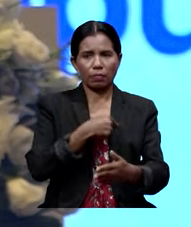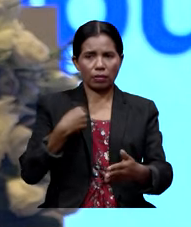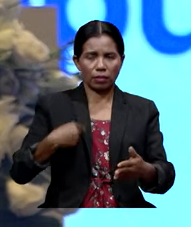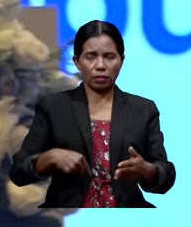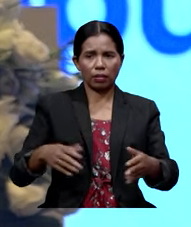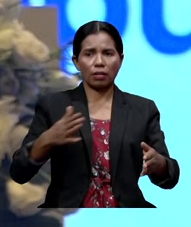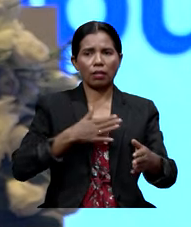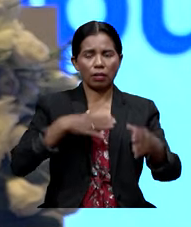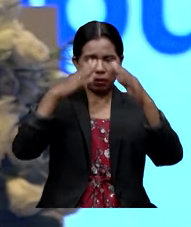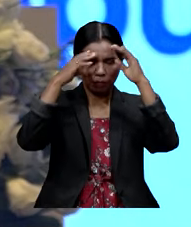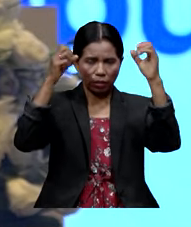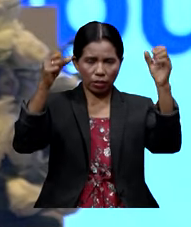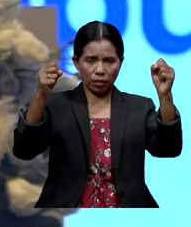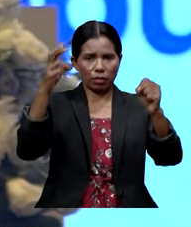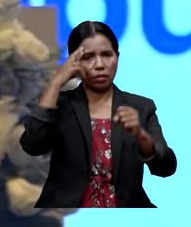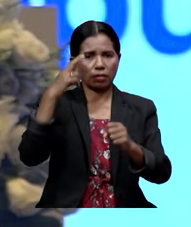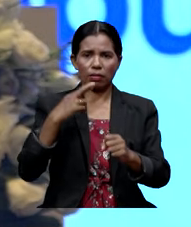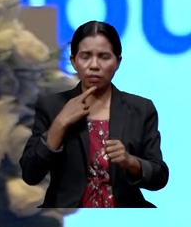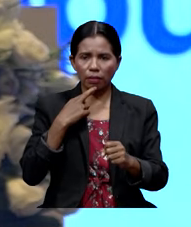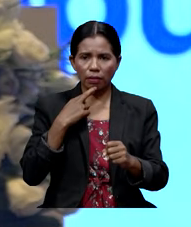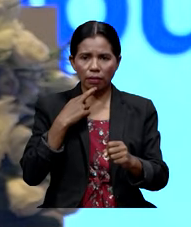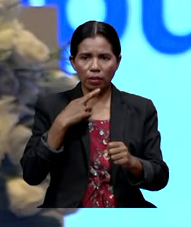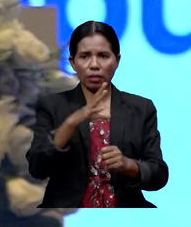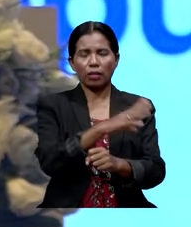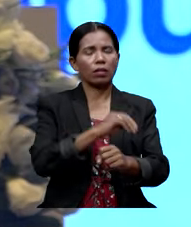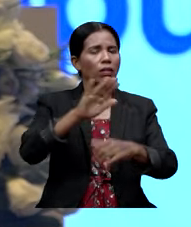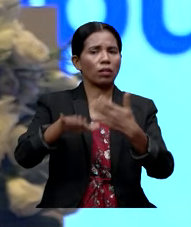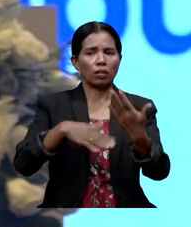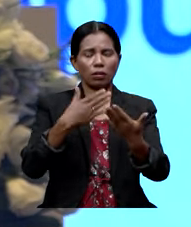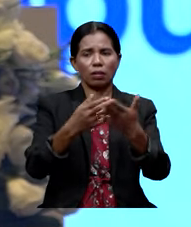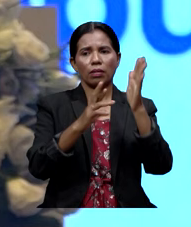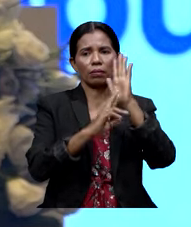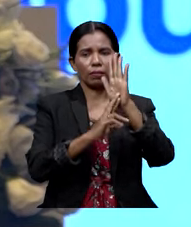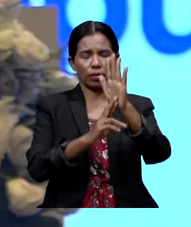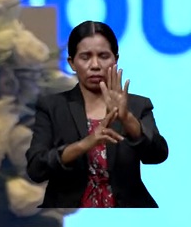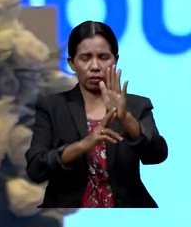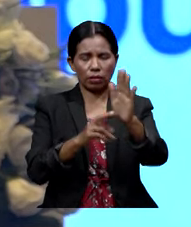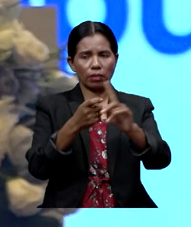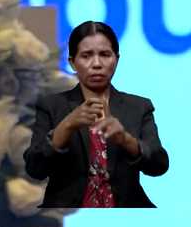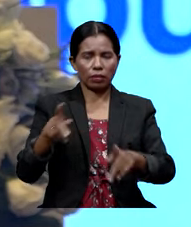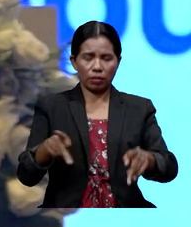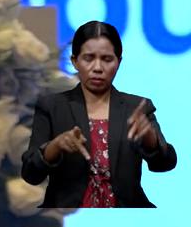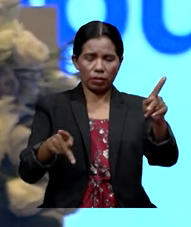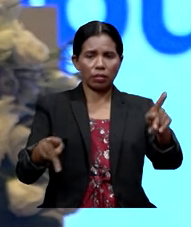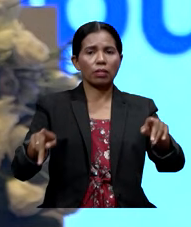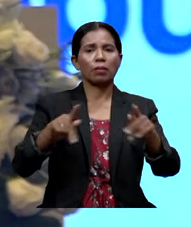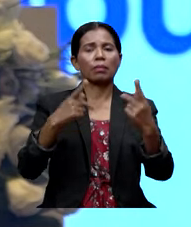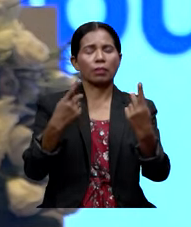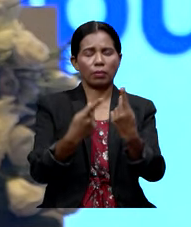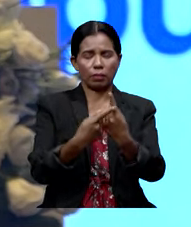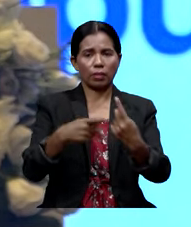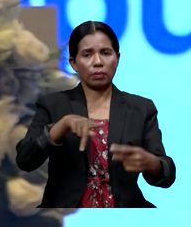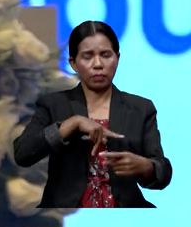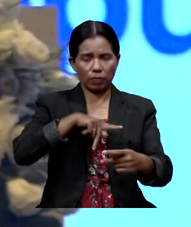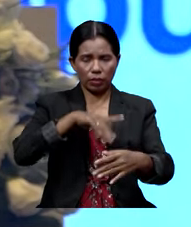president, our president Ron Zorto, and all the representatives from public and private sector